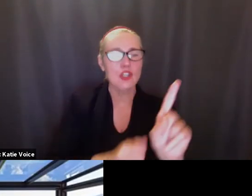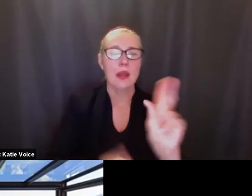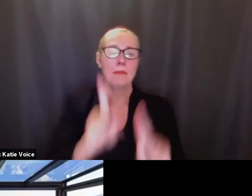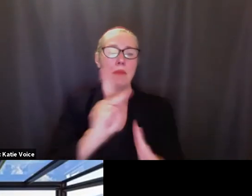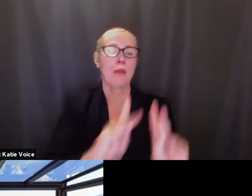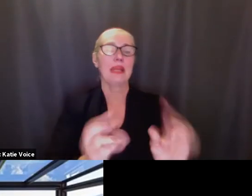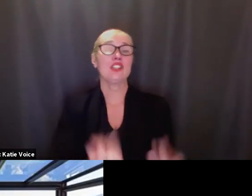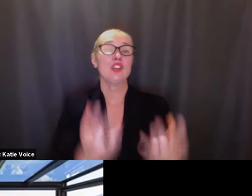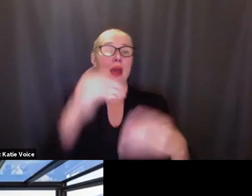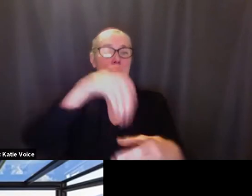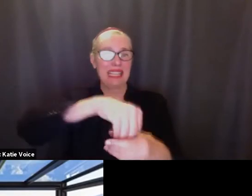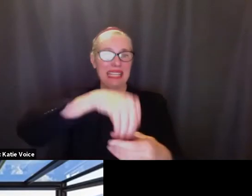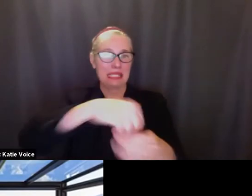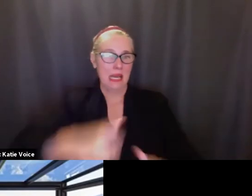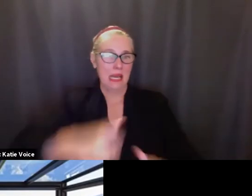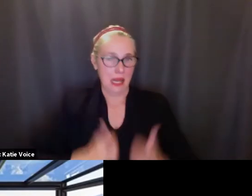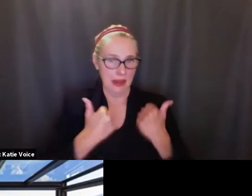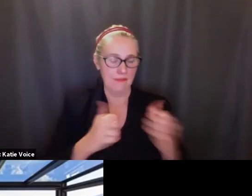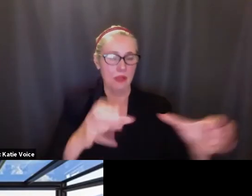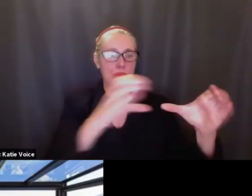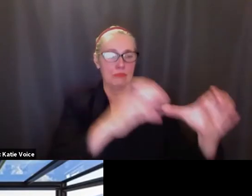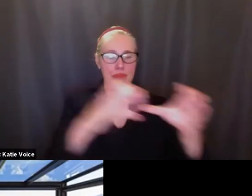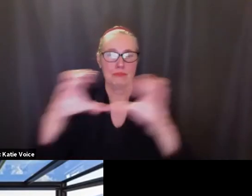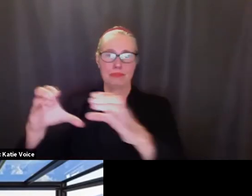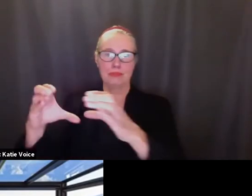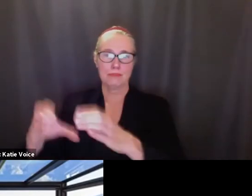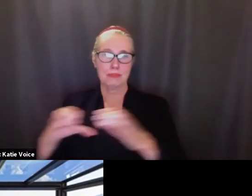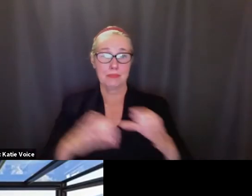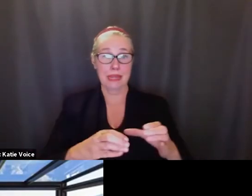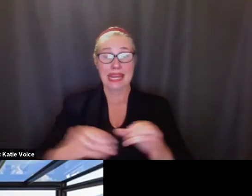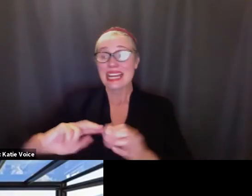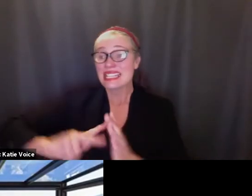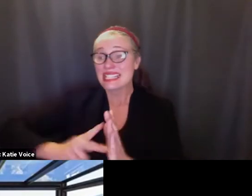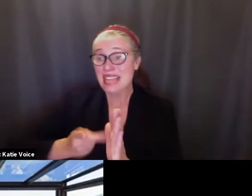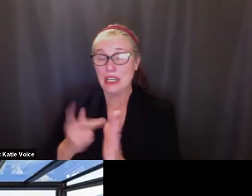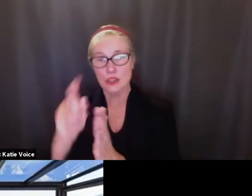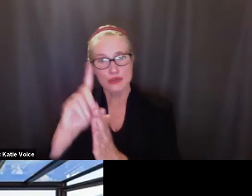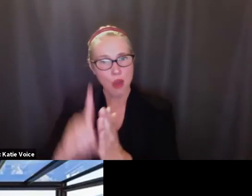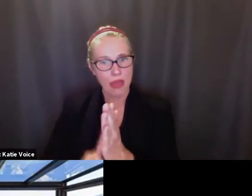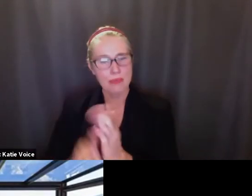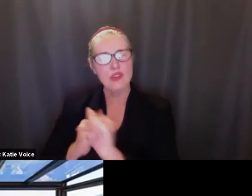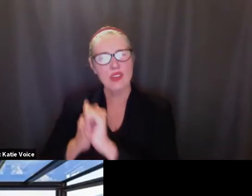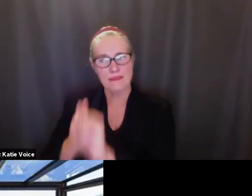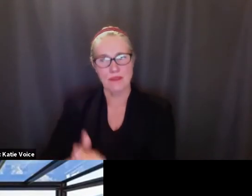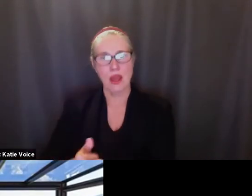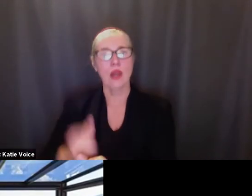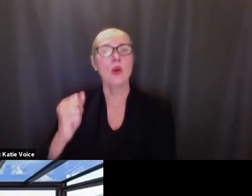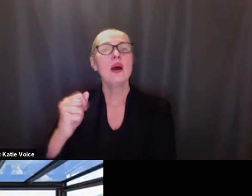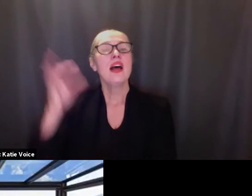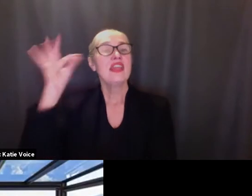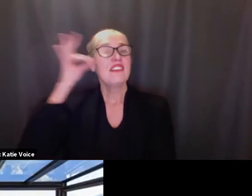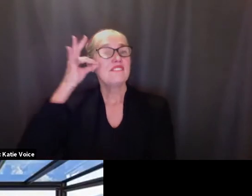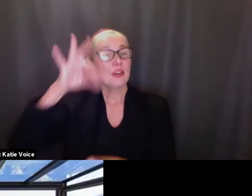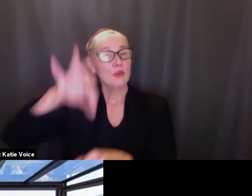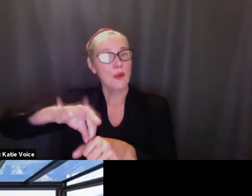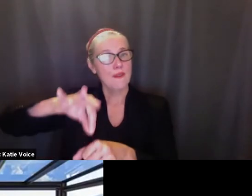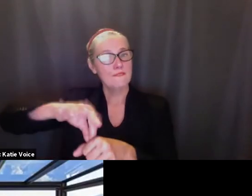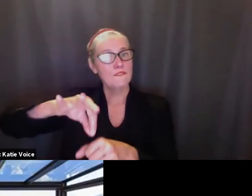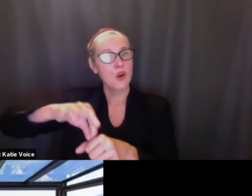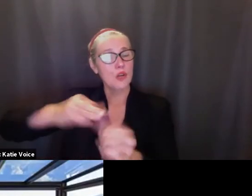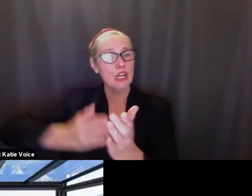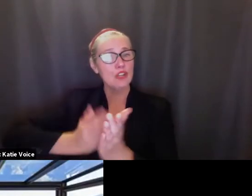then the second one there we must try to uh draw them so they comply with the federal voting rights act which basically identifies protected